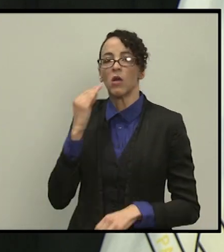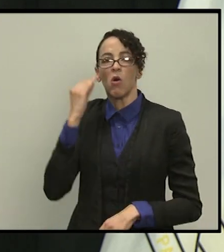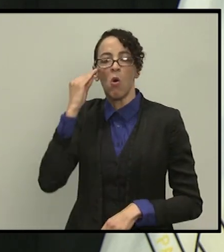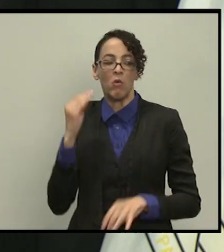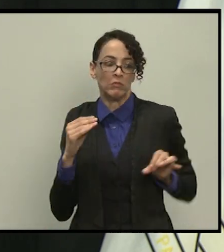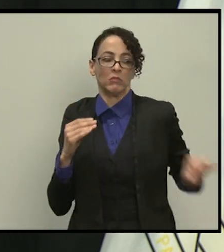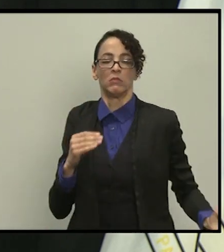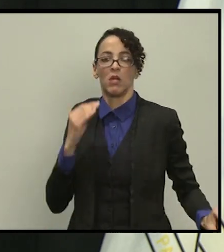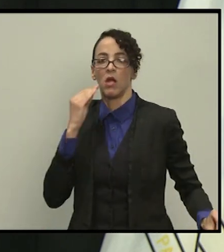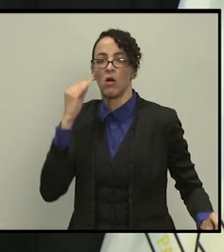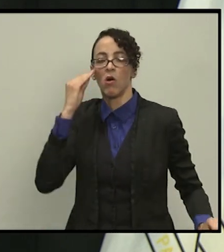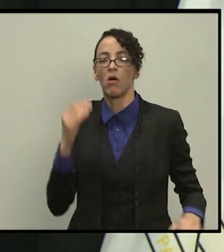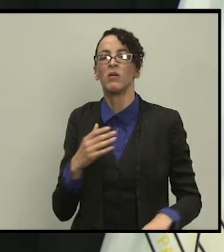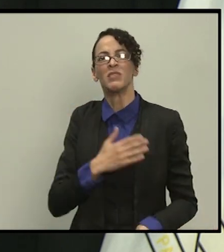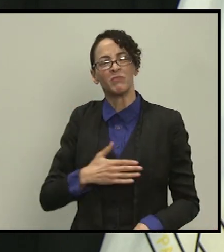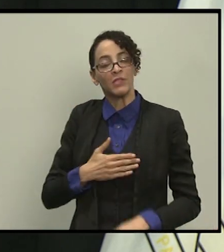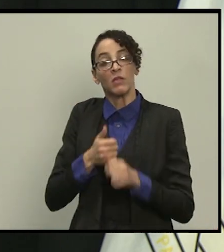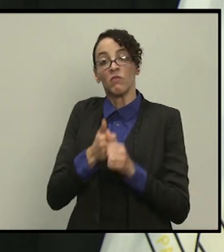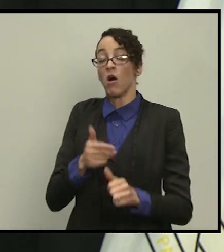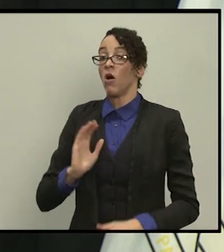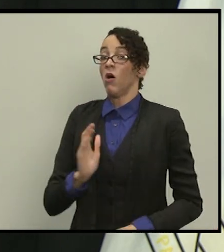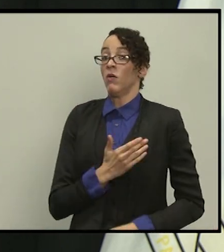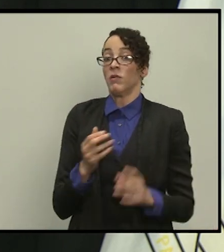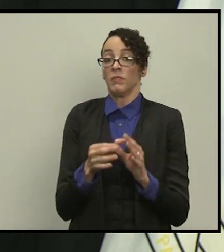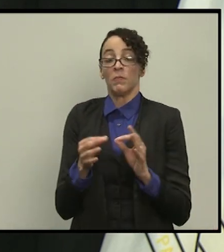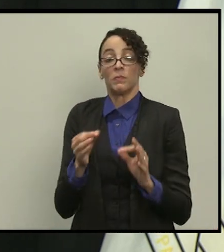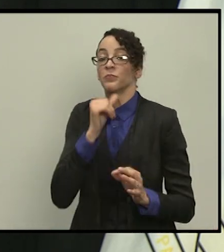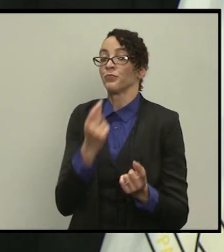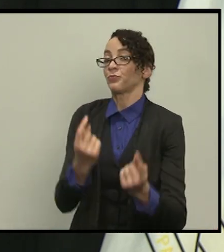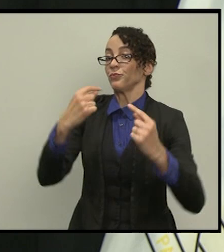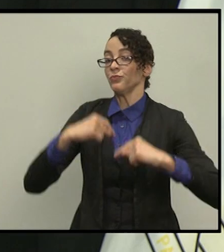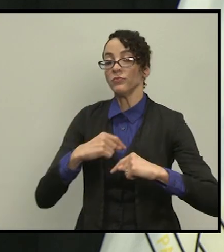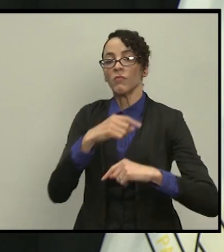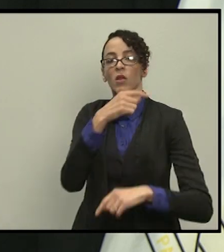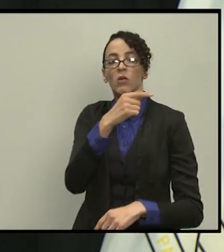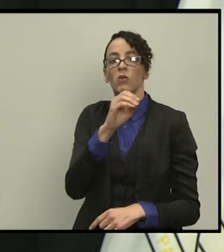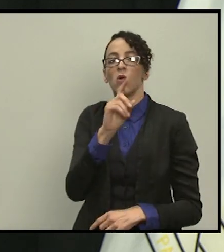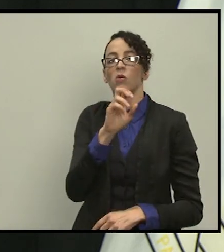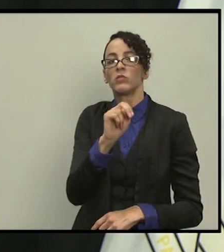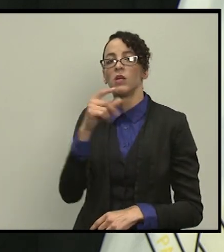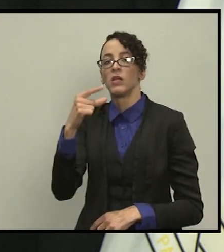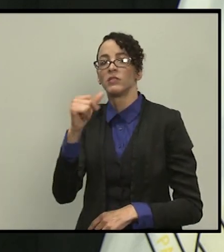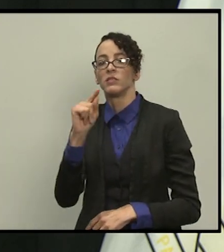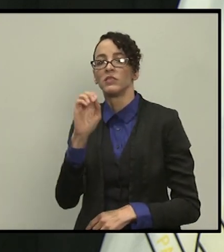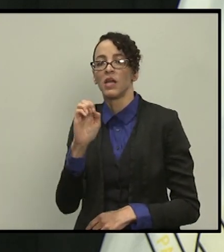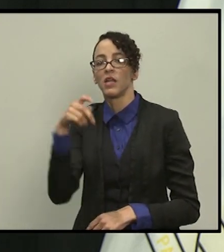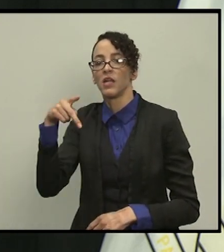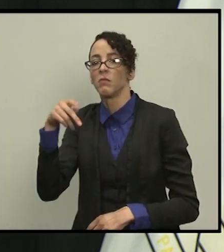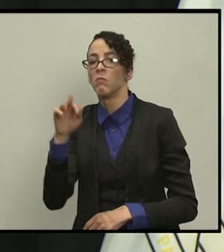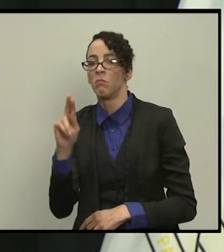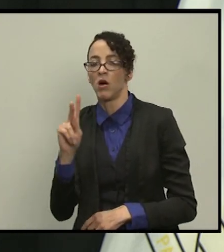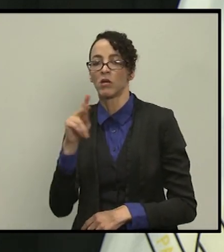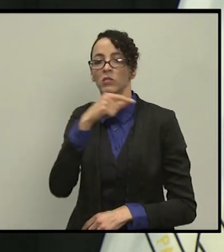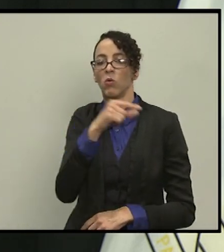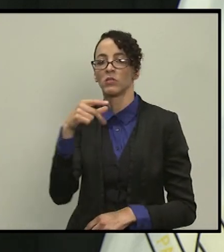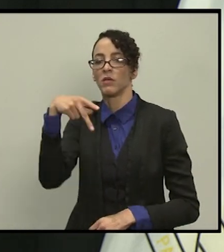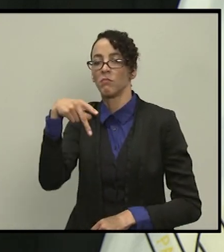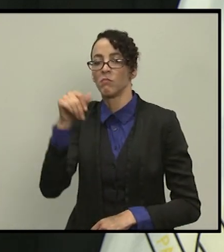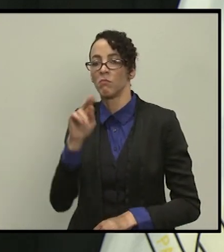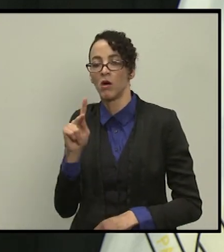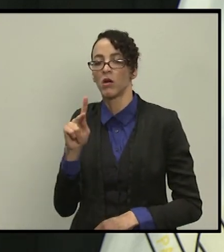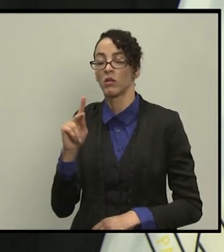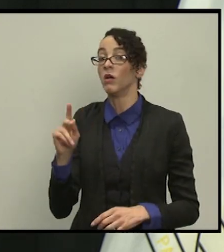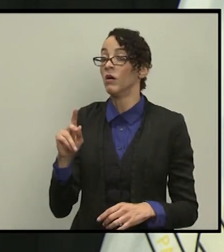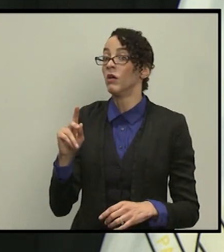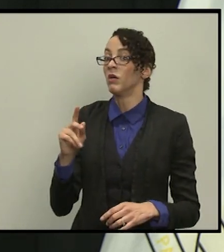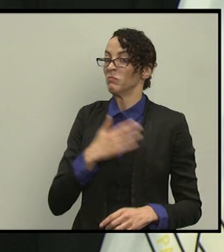and to not come to Golden Gate Park. We so far so good. The chief will talk about it a little bit, but we want to thank you and